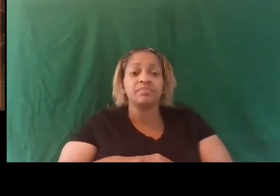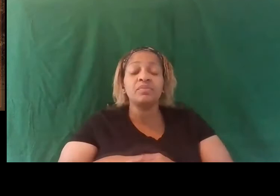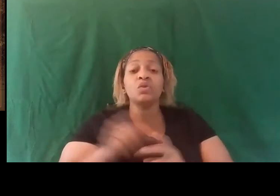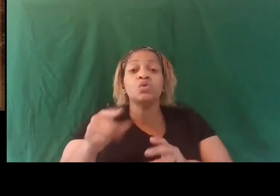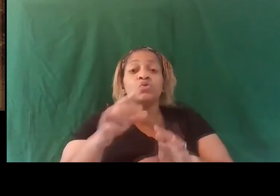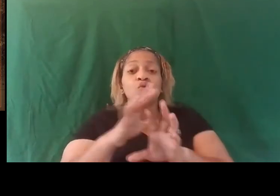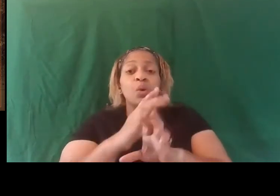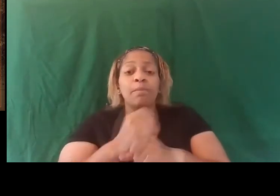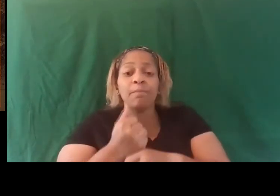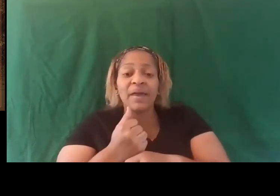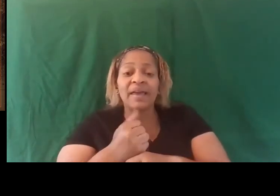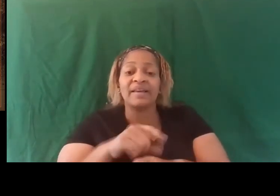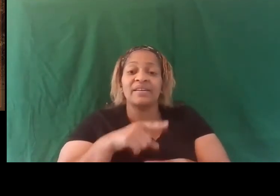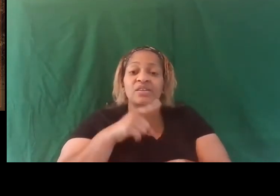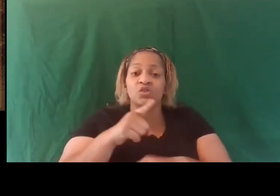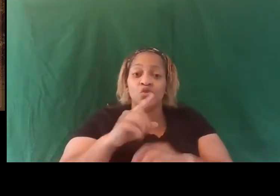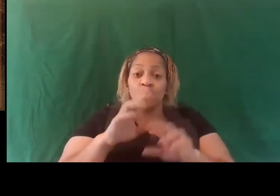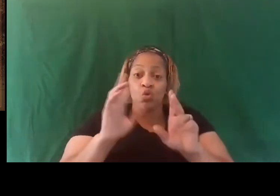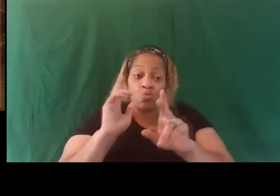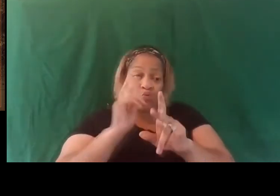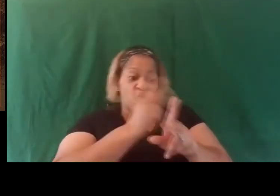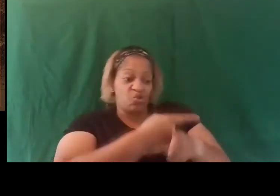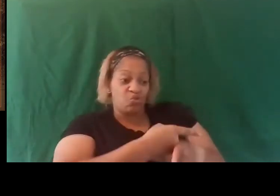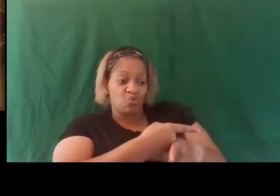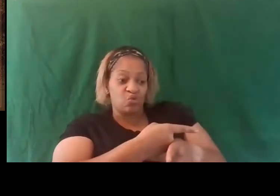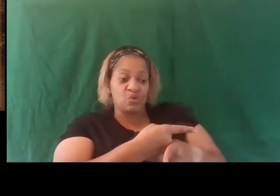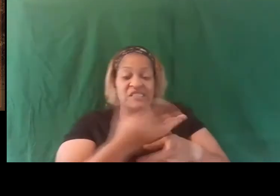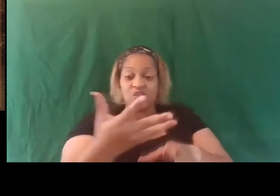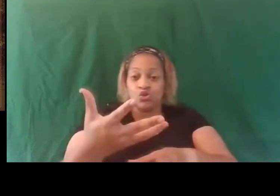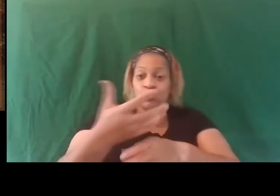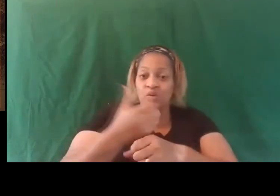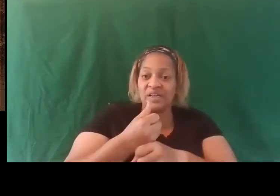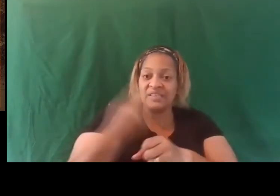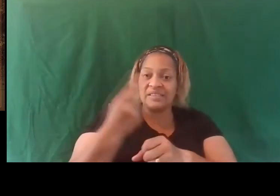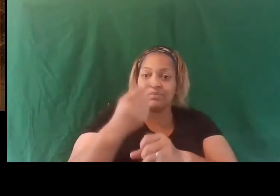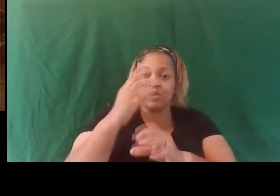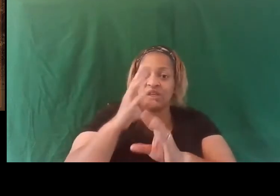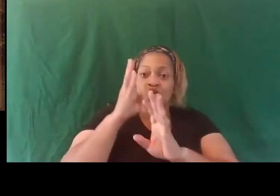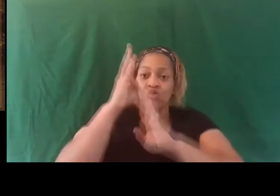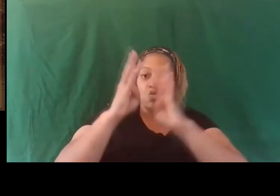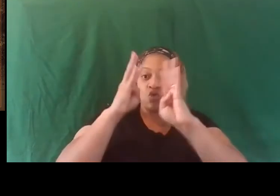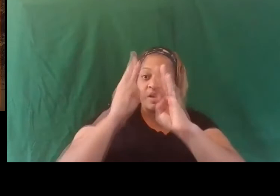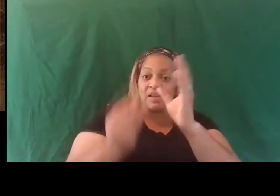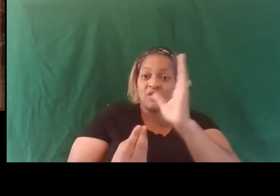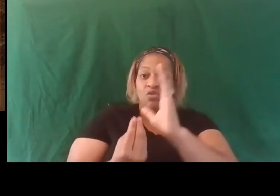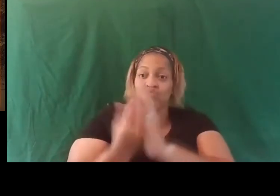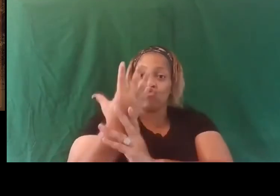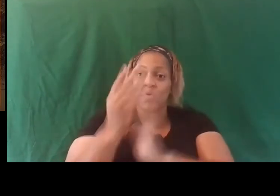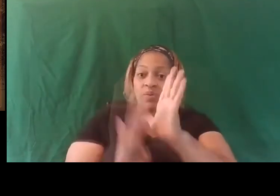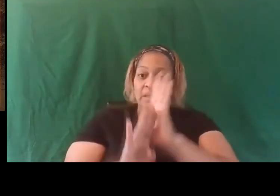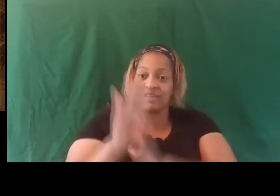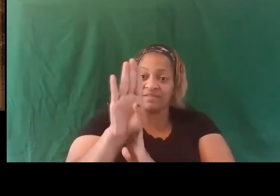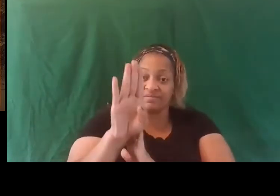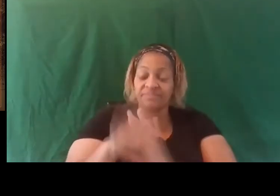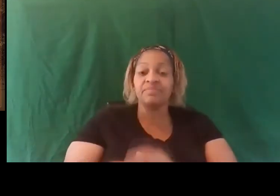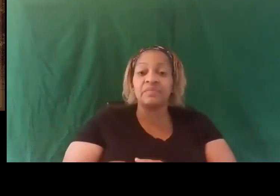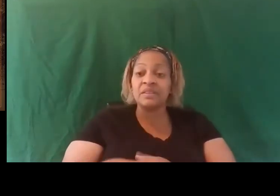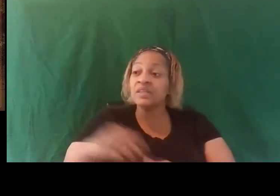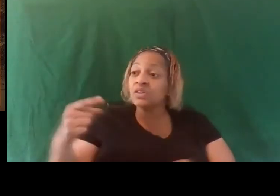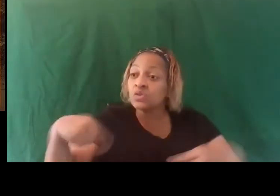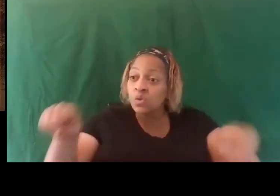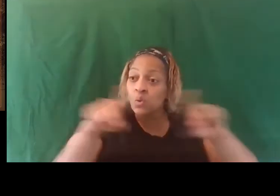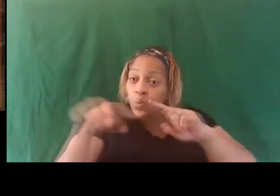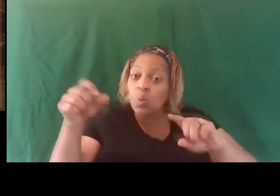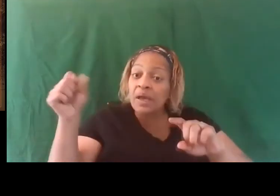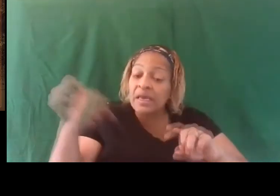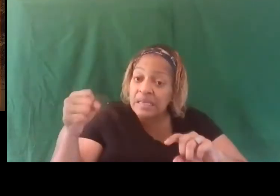to bring forth, to produce, to beget a thing that is created, to grow. So yes, we are creatures of